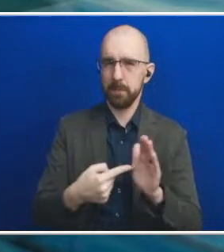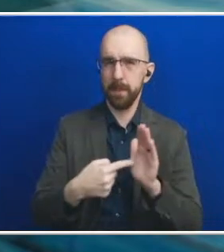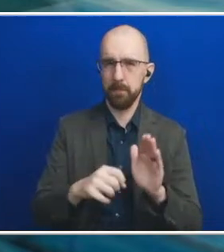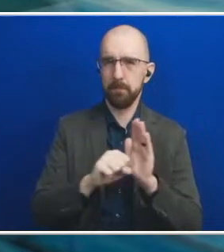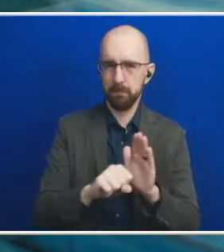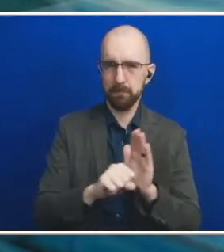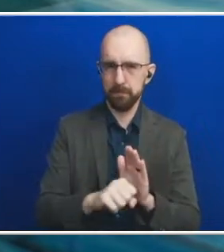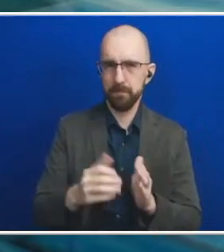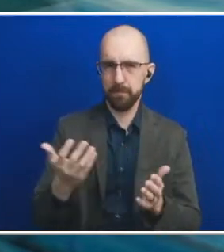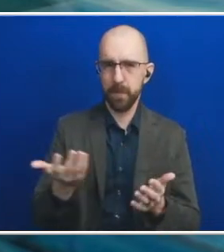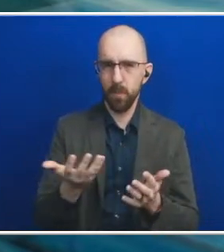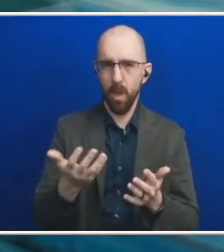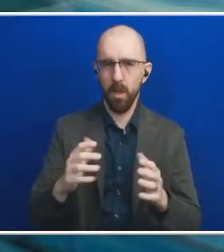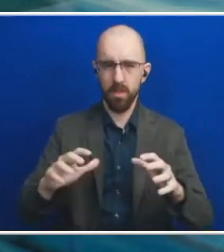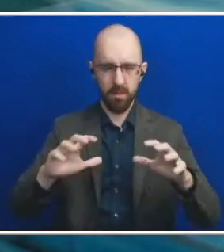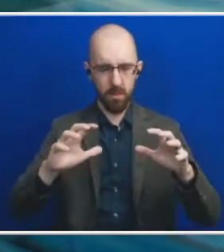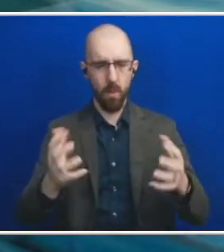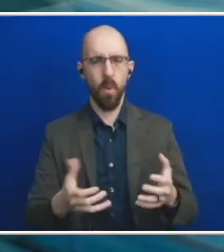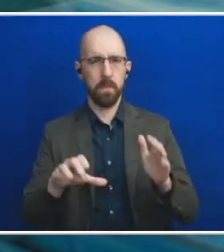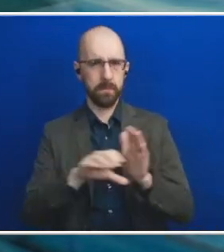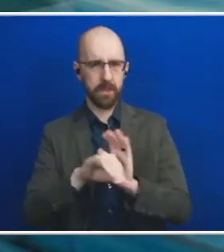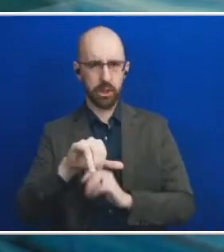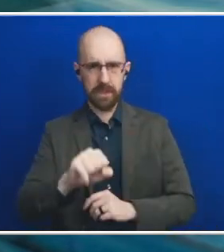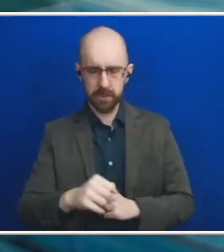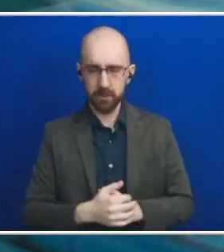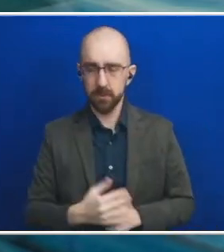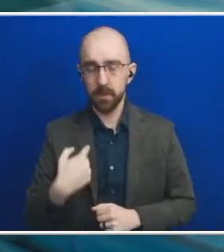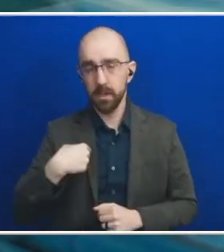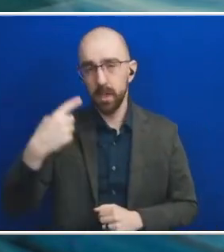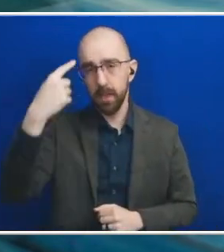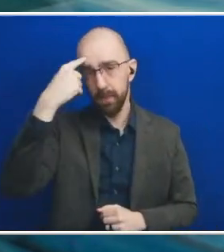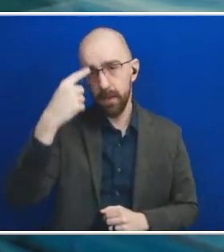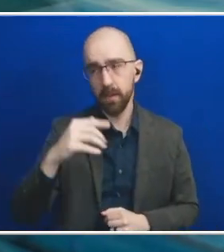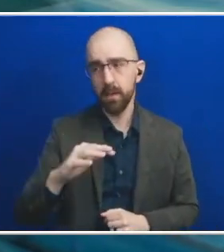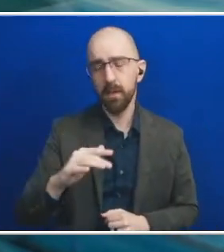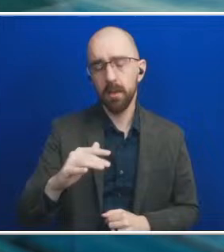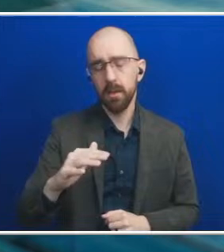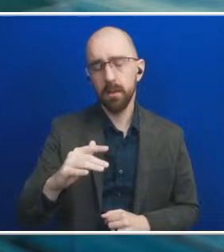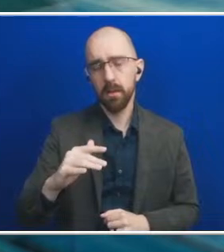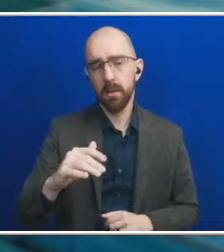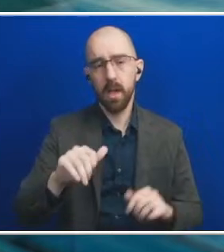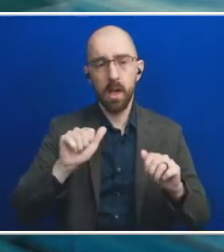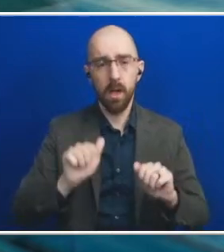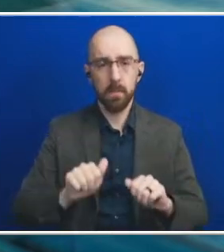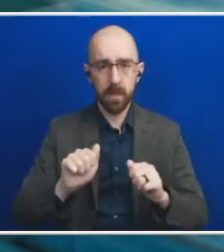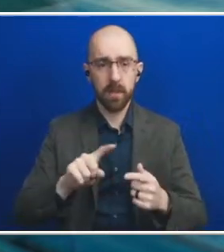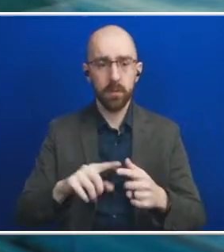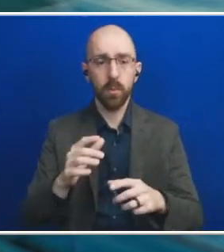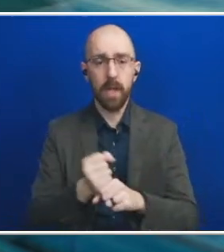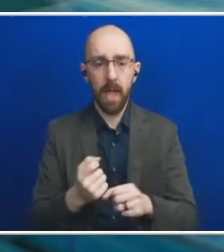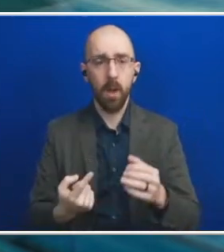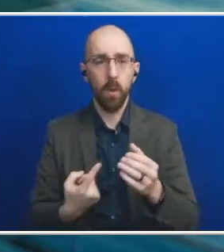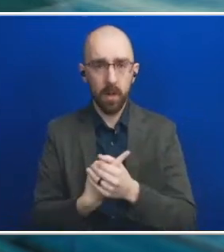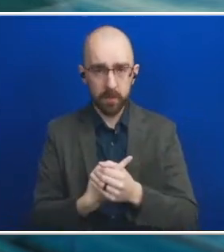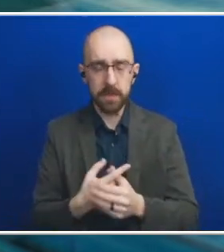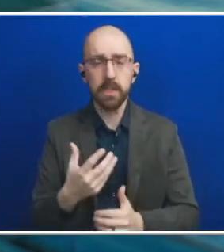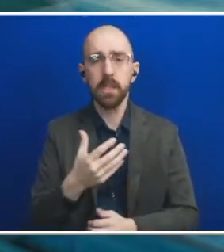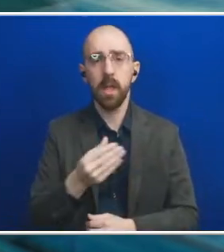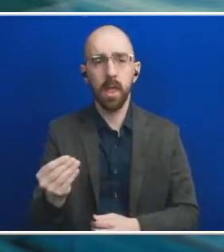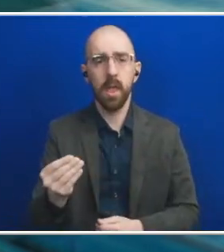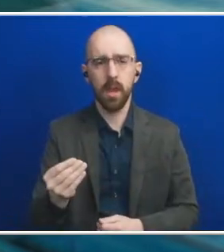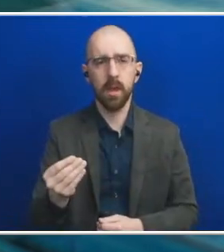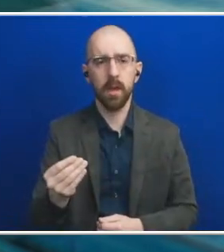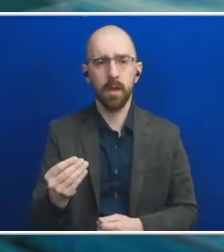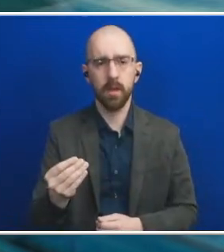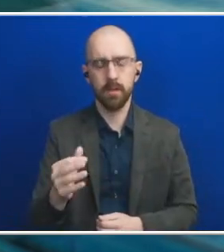picture. I think that the ability to get a colonoscopy and the